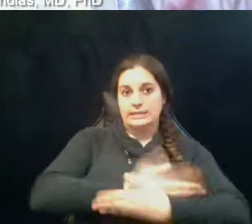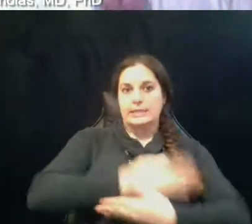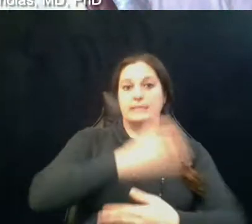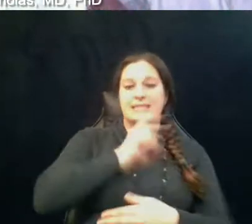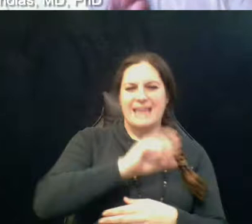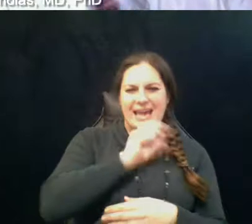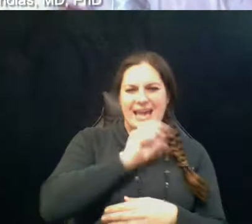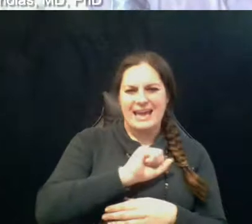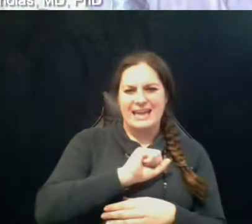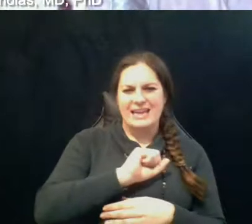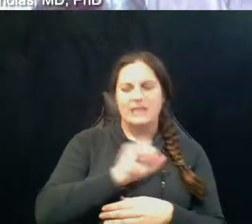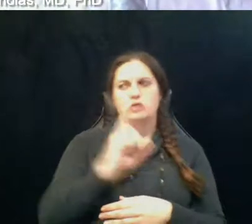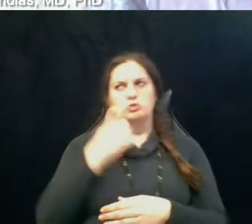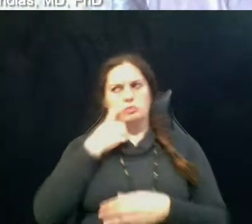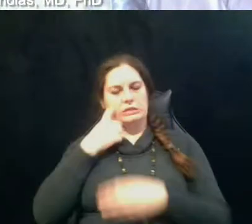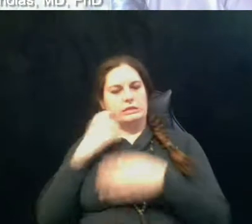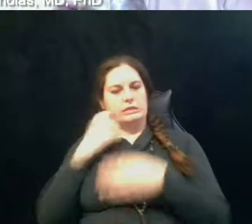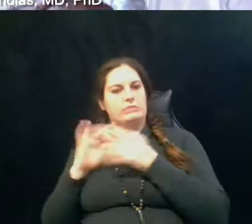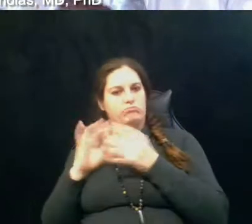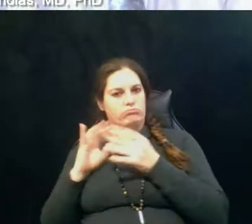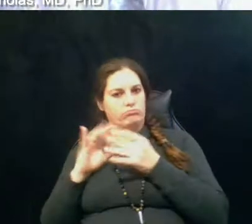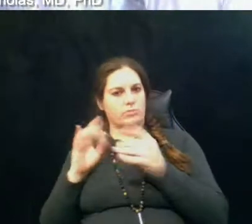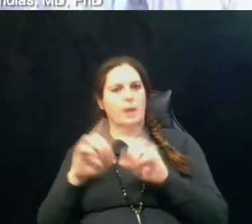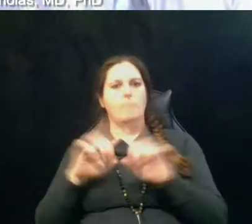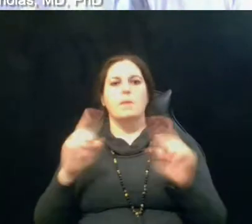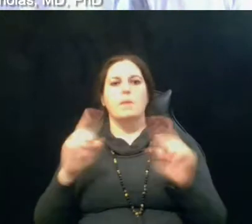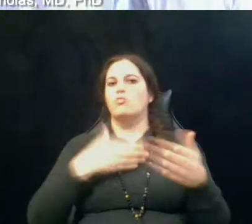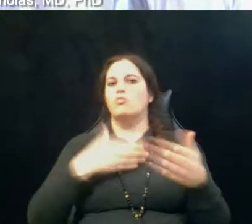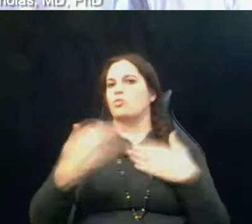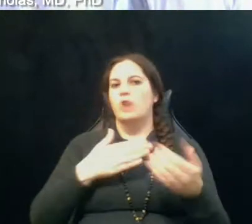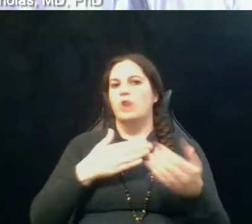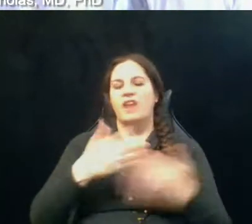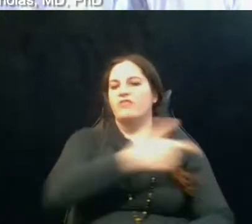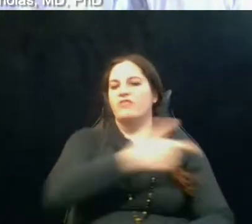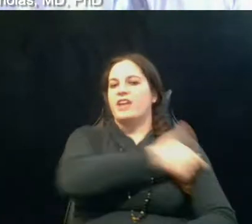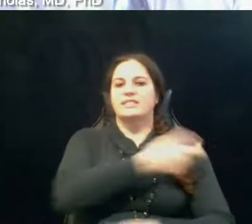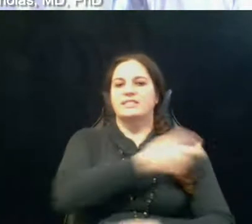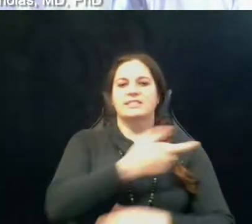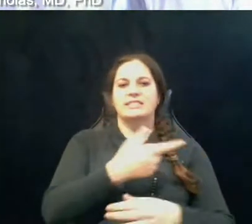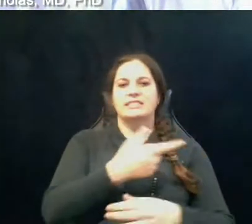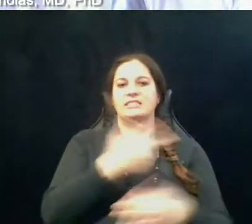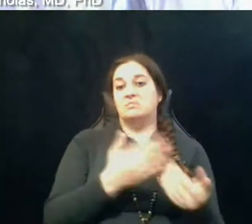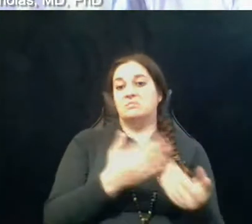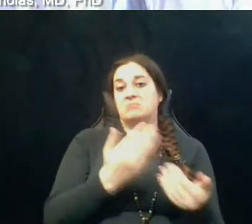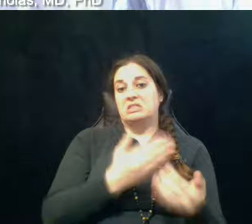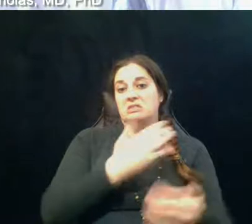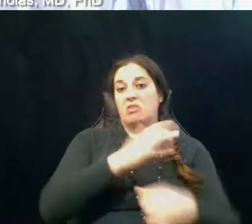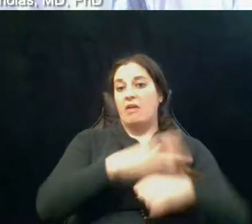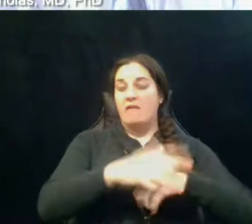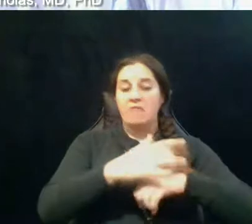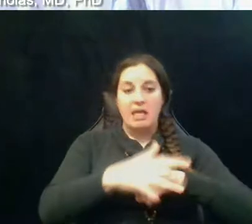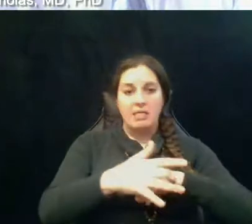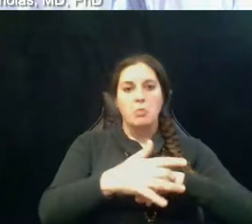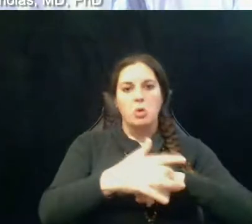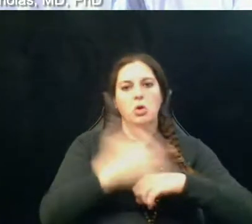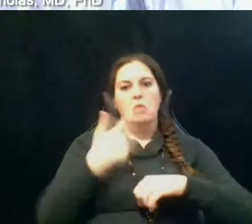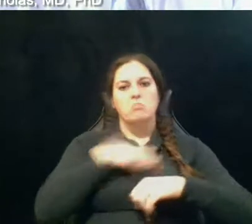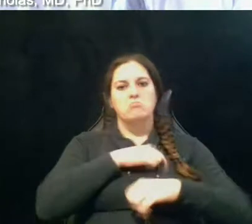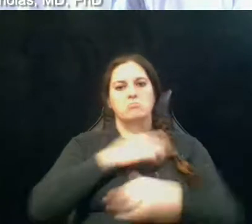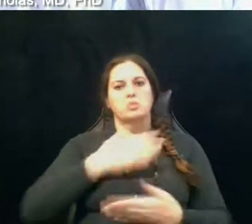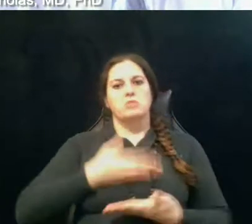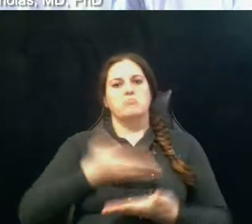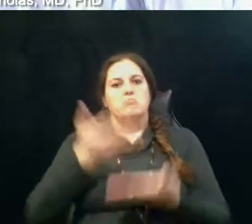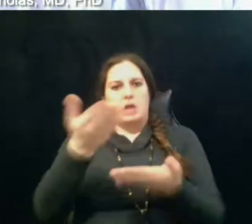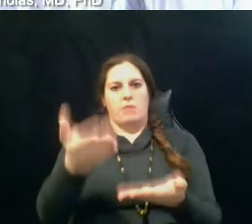that. But whatever vaccine is most convenient and easily available is what we've recommended. Dr. Sholas, do you have any